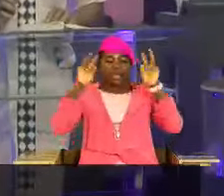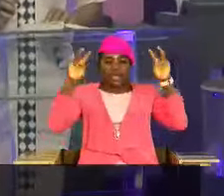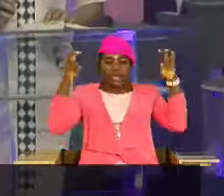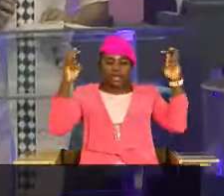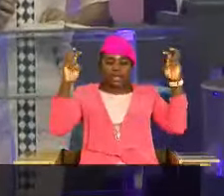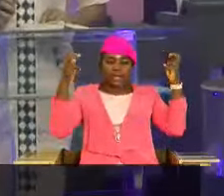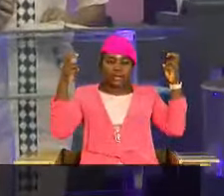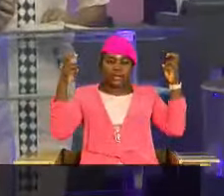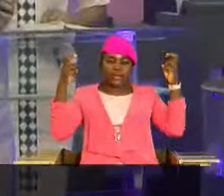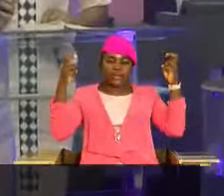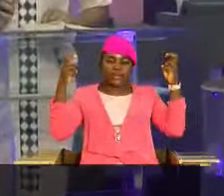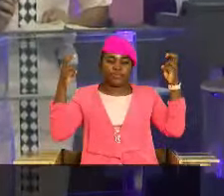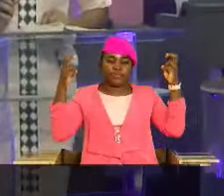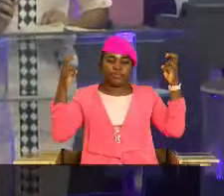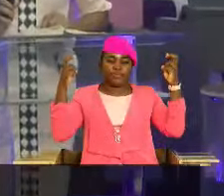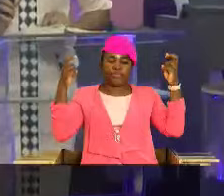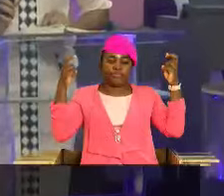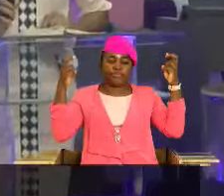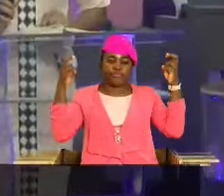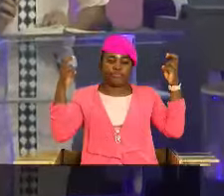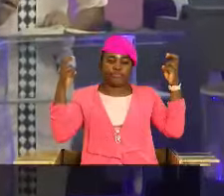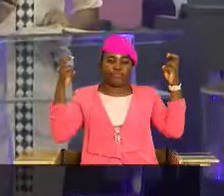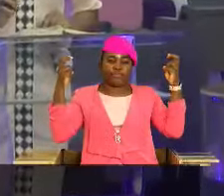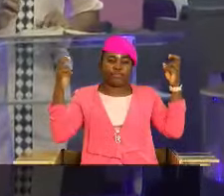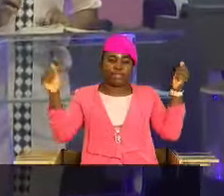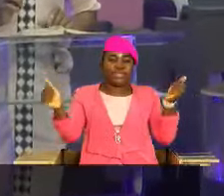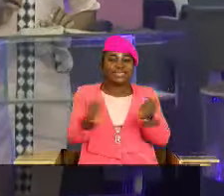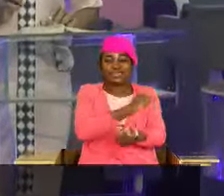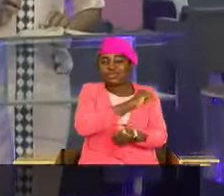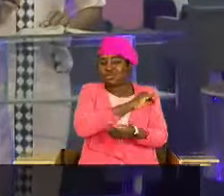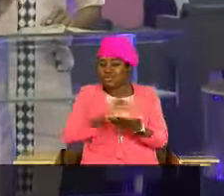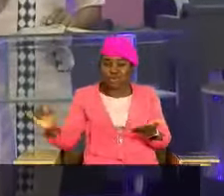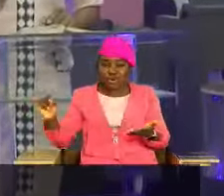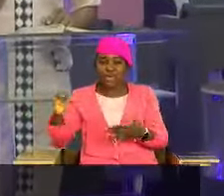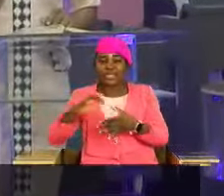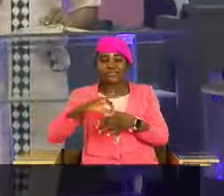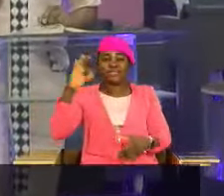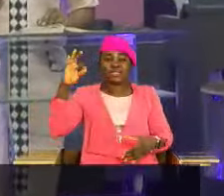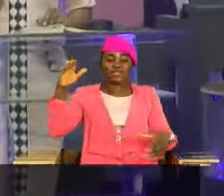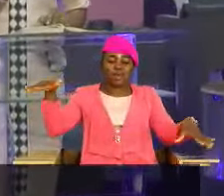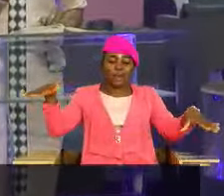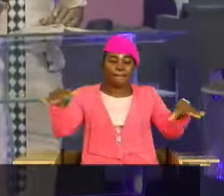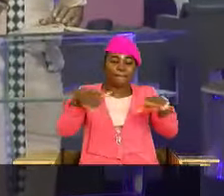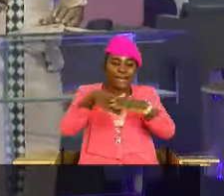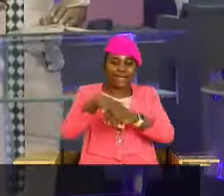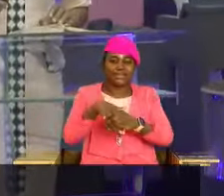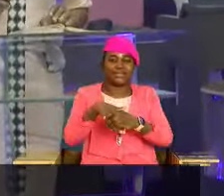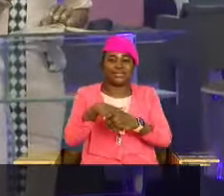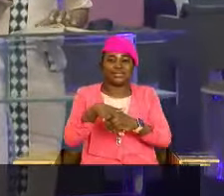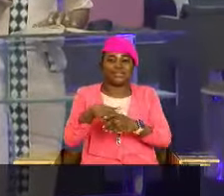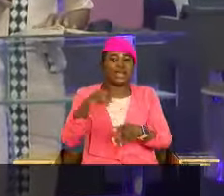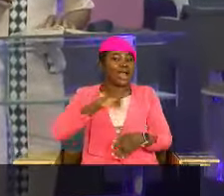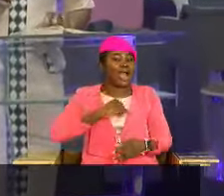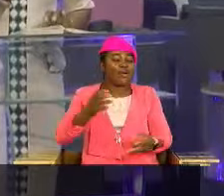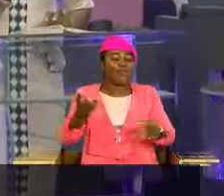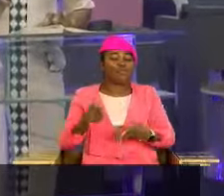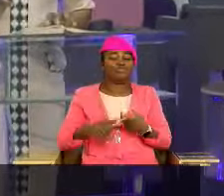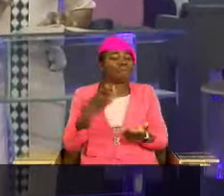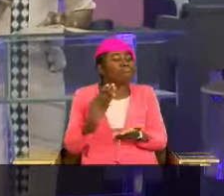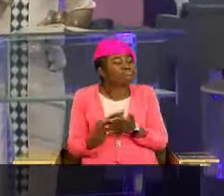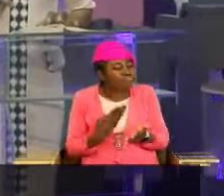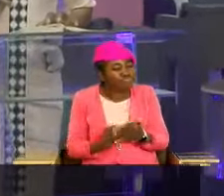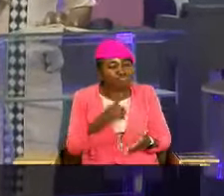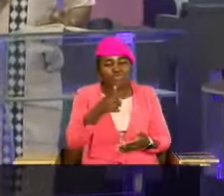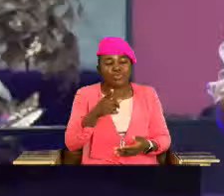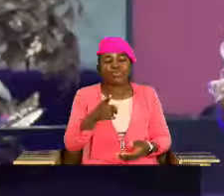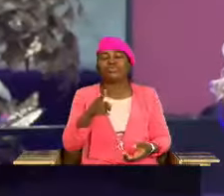titled destroying spiritual marriage I want to beg you to shout this first